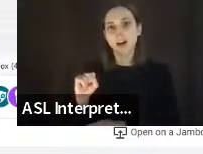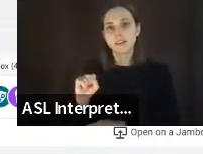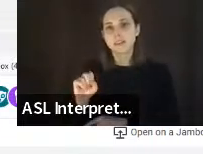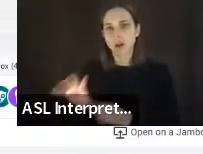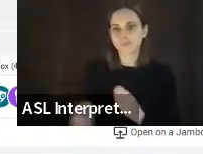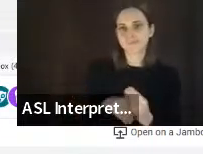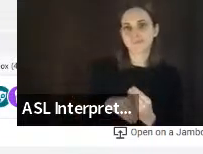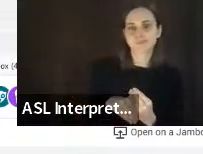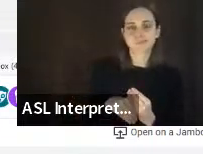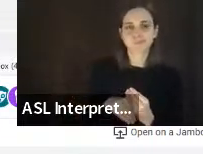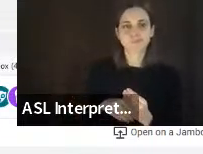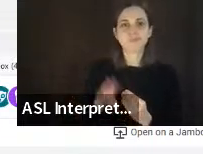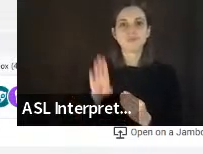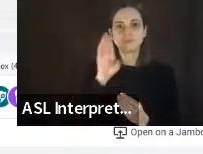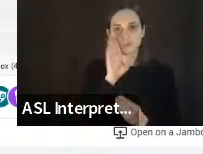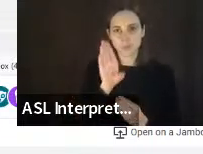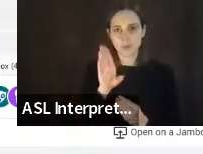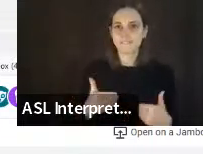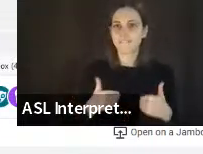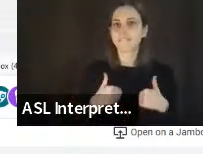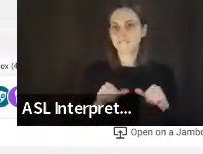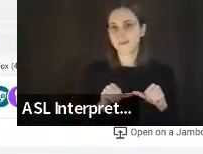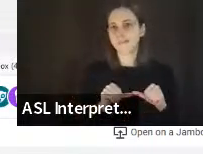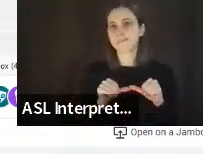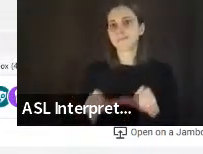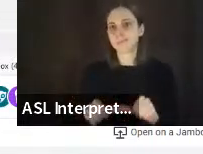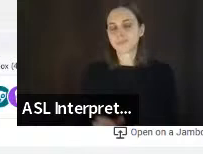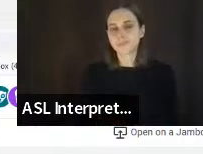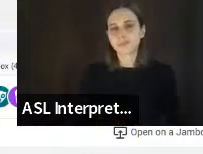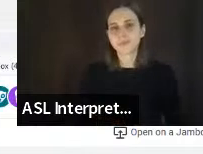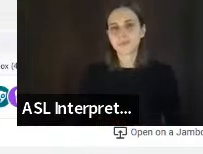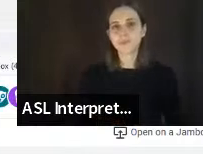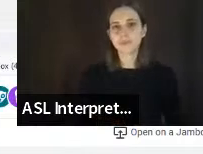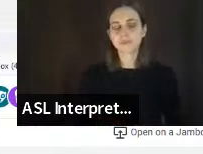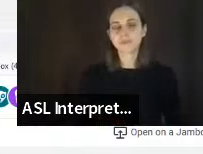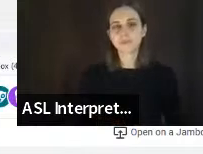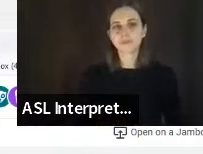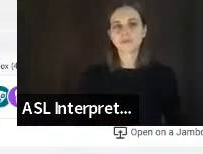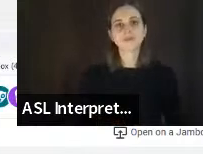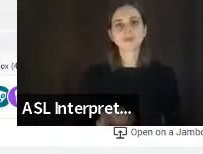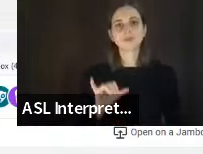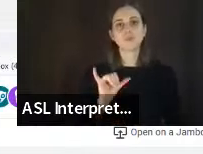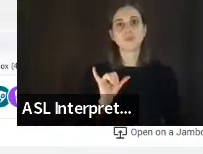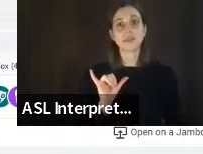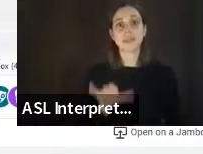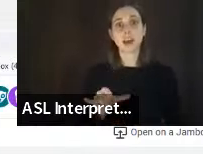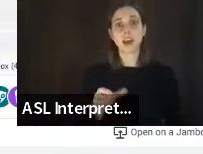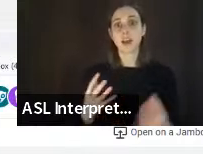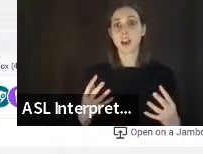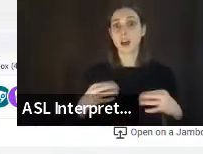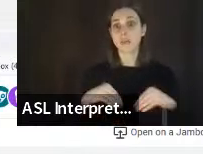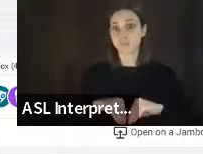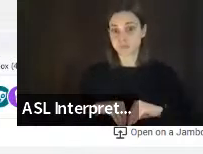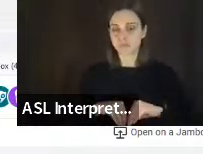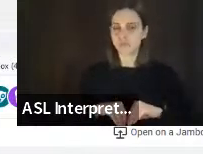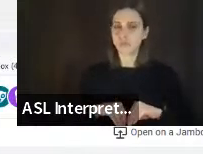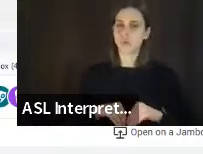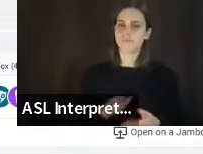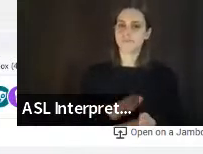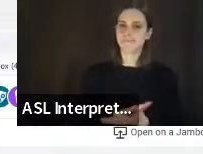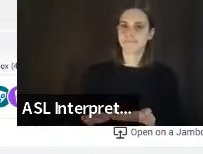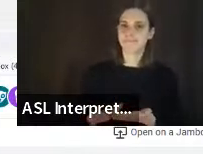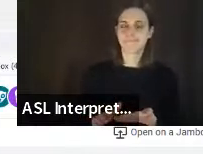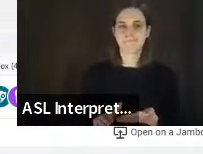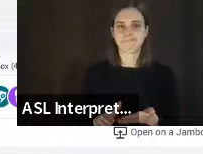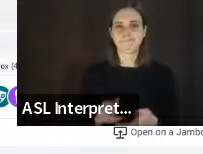high capacity transit system. So that consistent overlay is great to